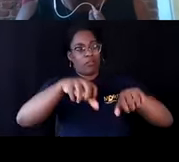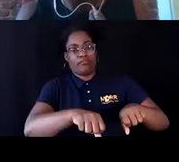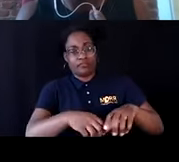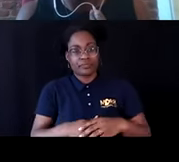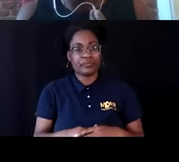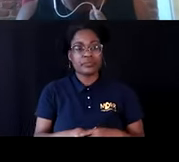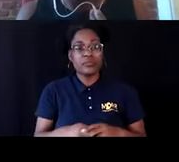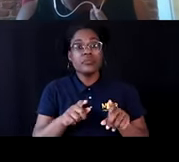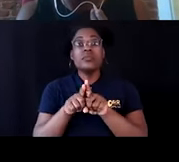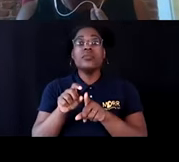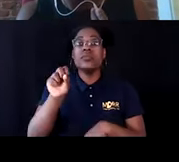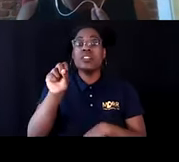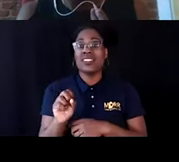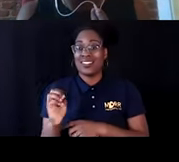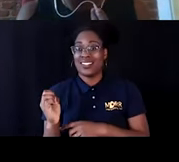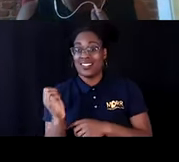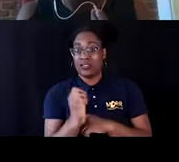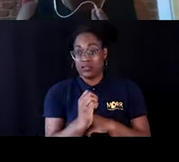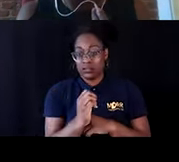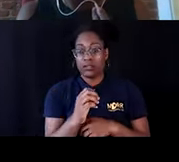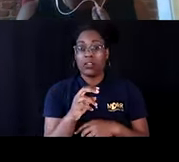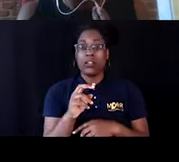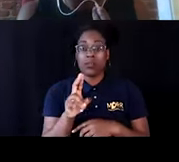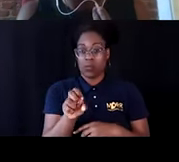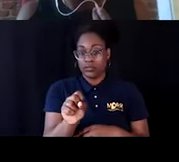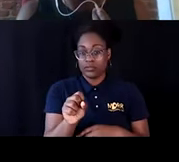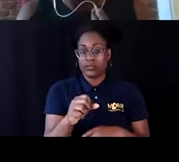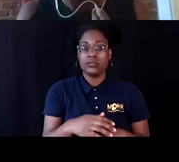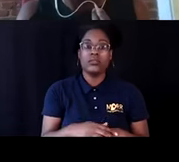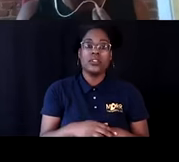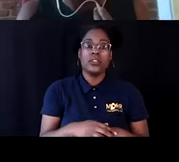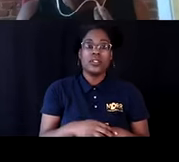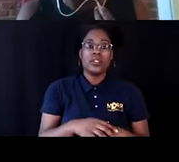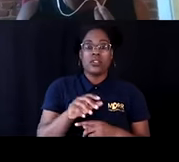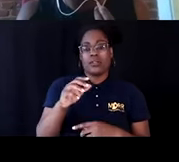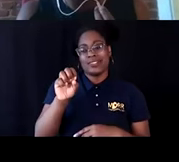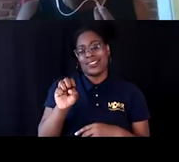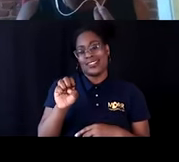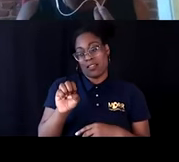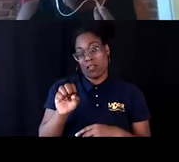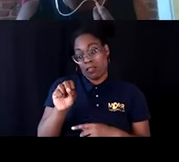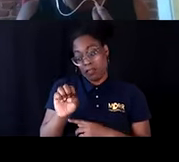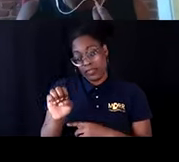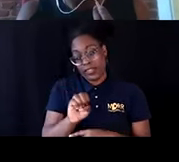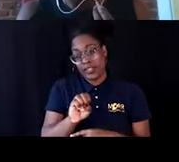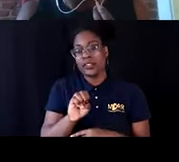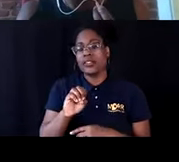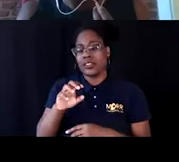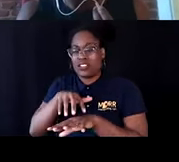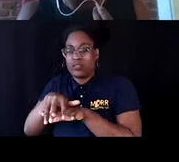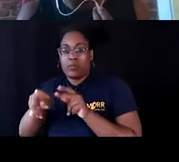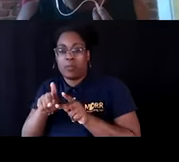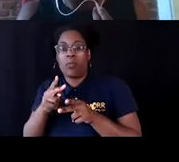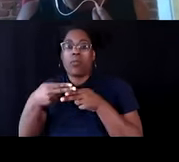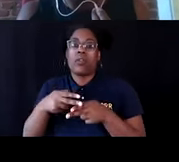in the southeastern United States now, or the southeast of Turtle Island, as indigenous people refer to it, all the